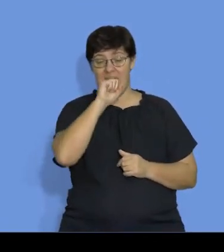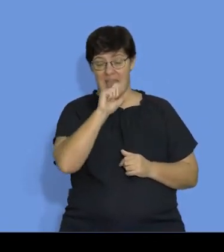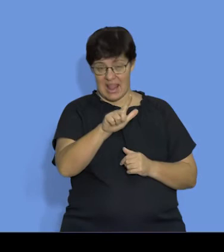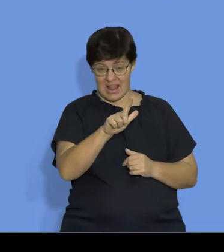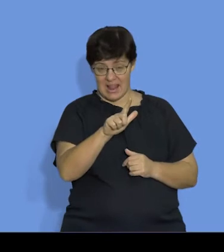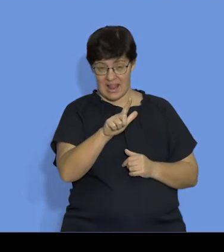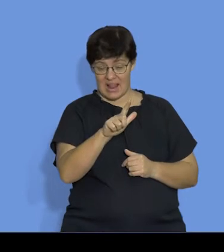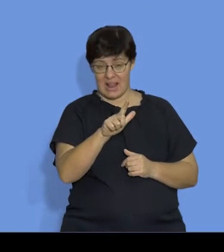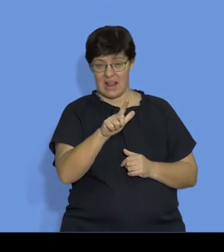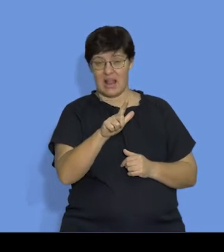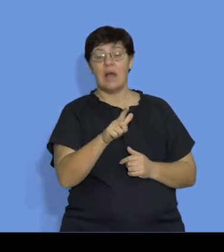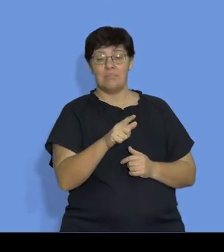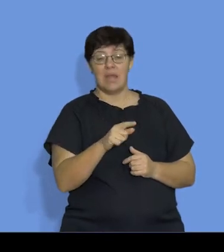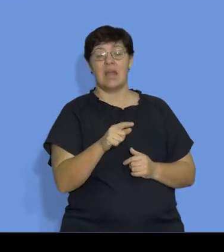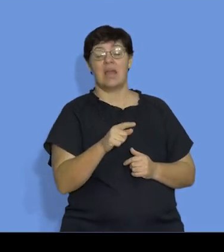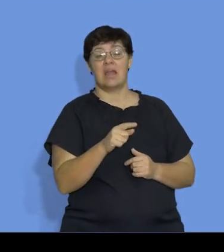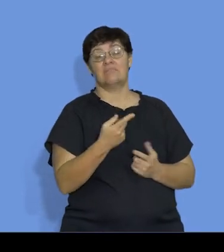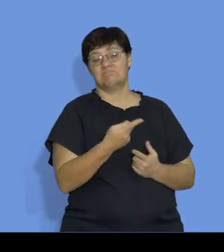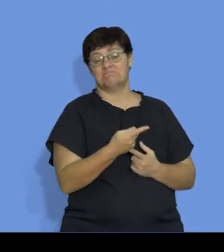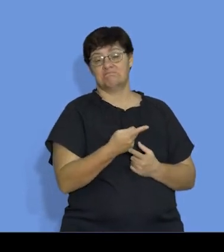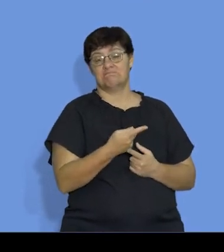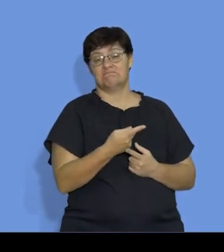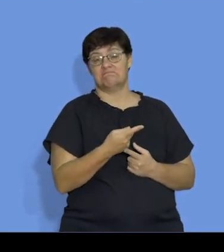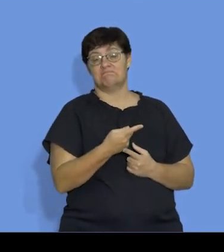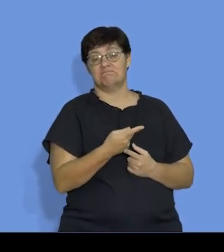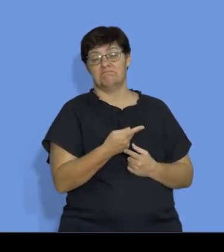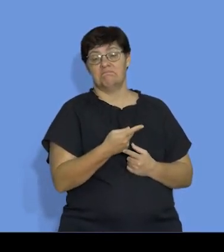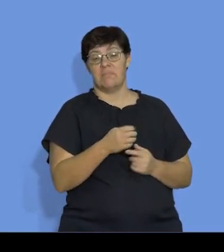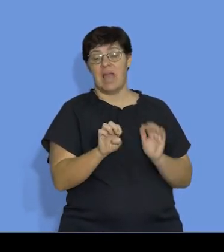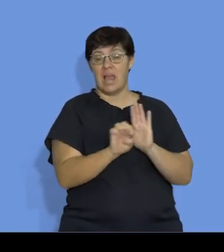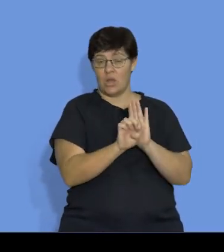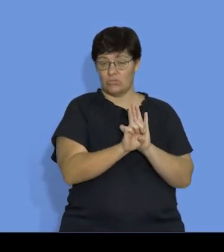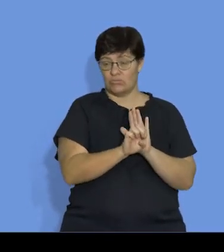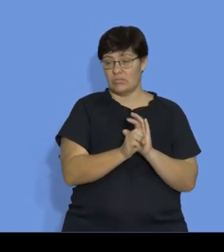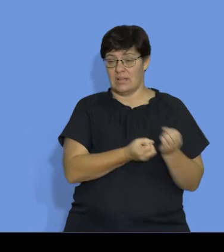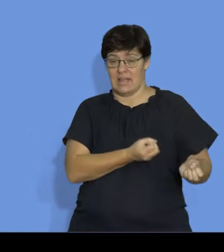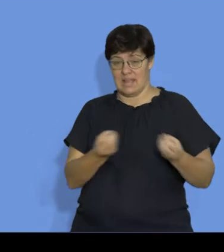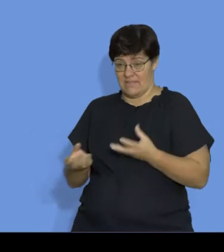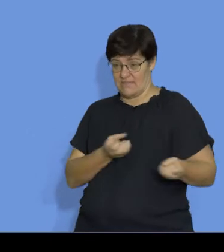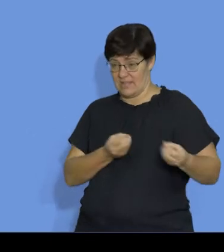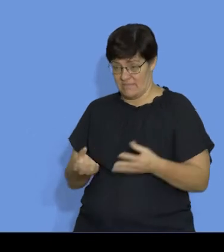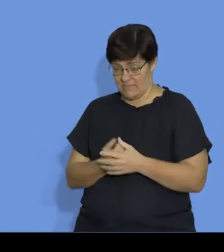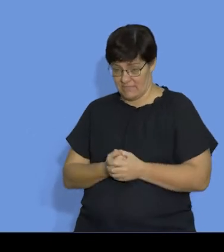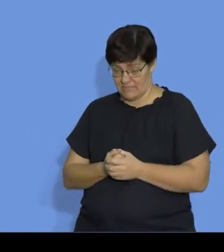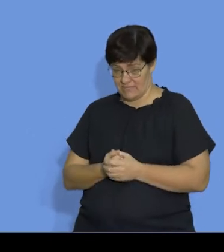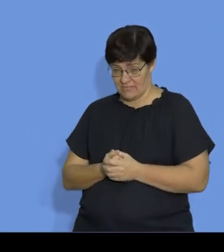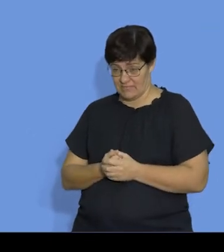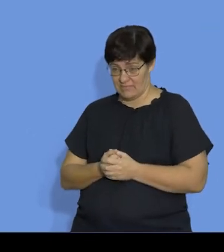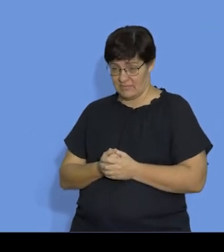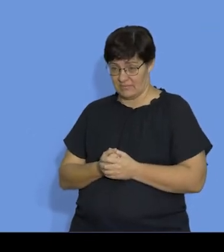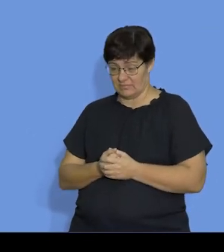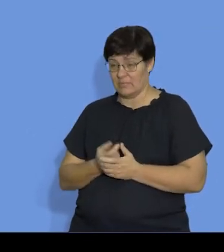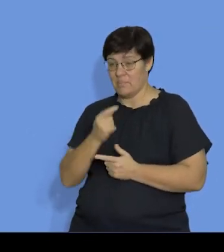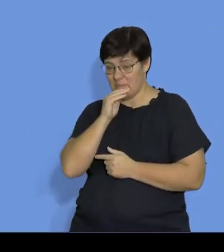the loss of electrons. Okay, so if we say aluminium is a reducing